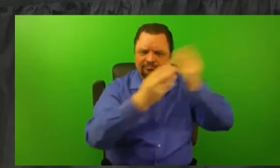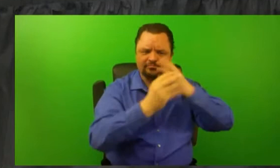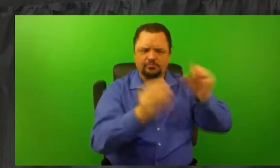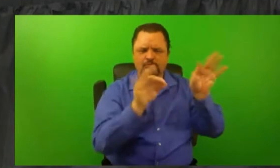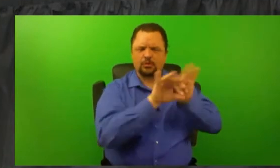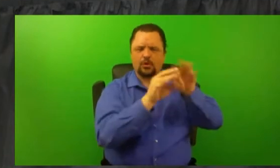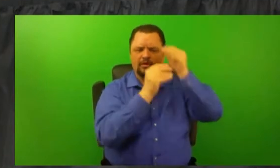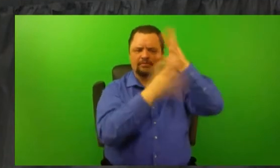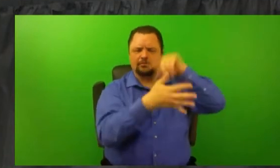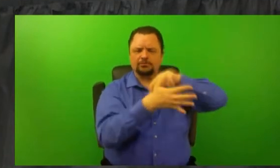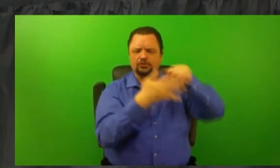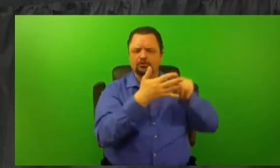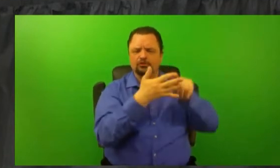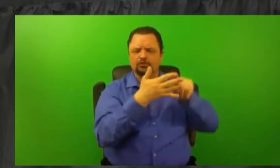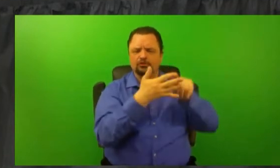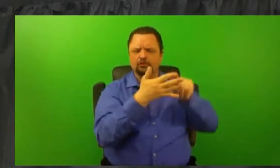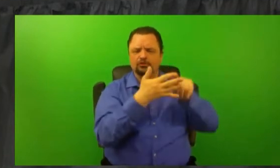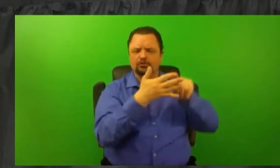All right.